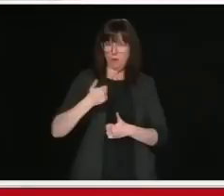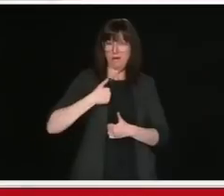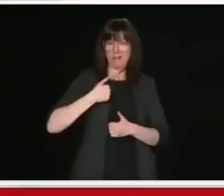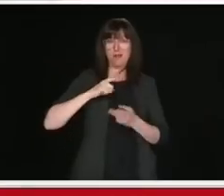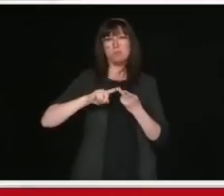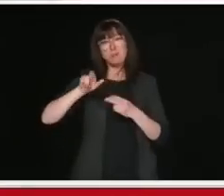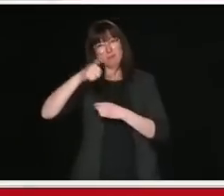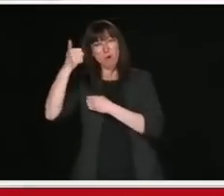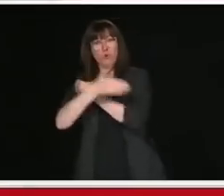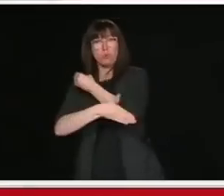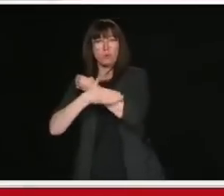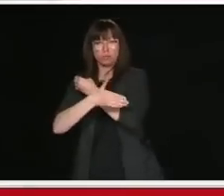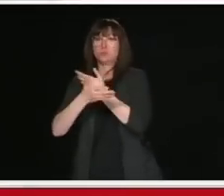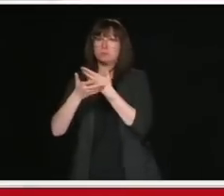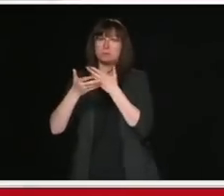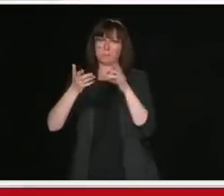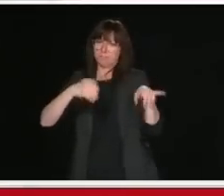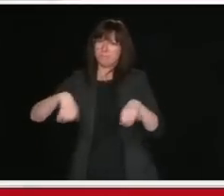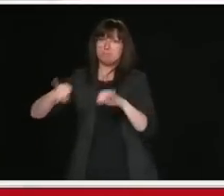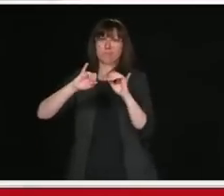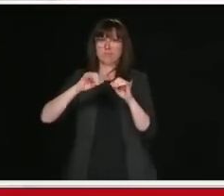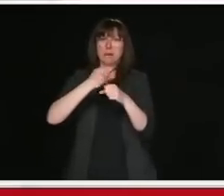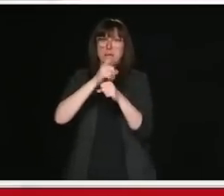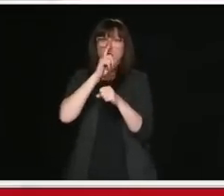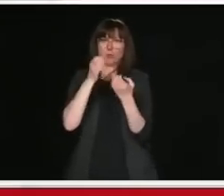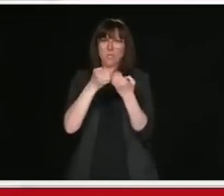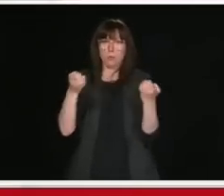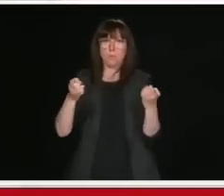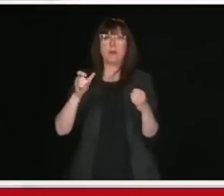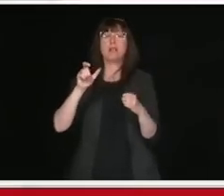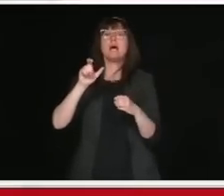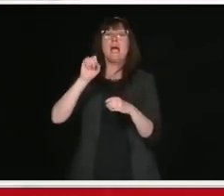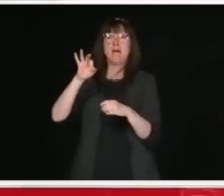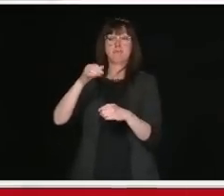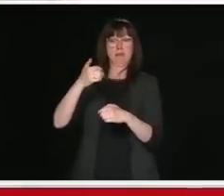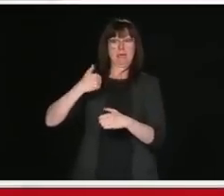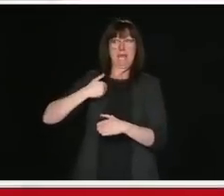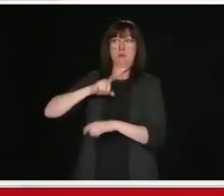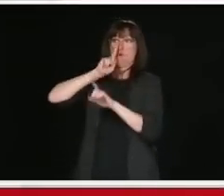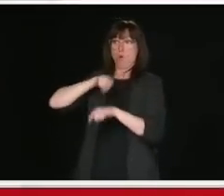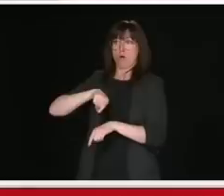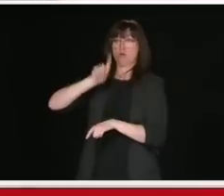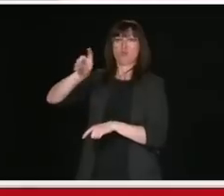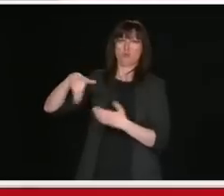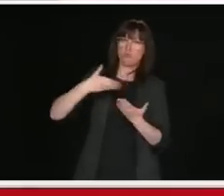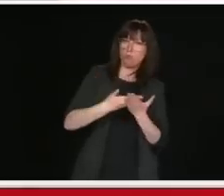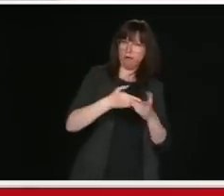equipment that Canada has ordered makes its way to Canada.